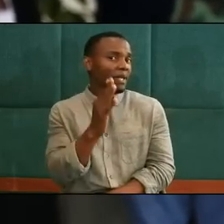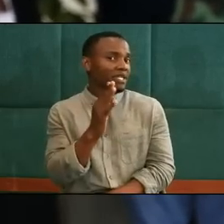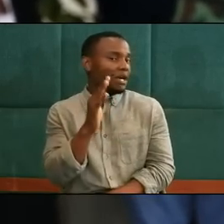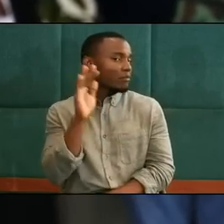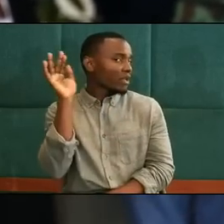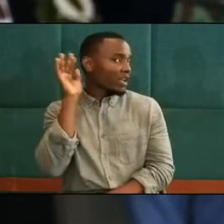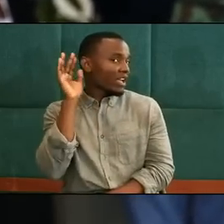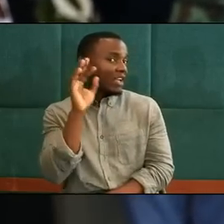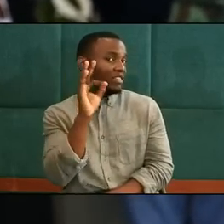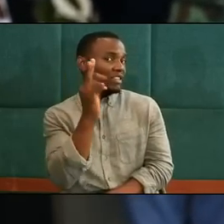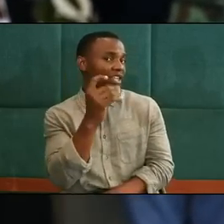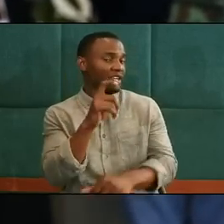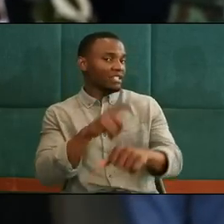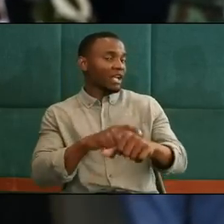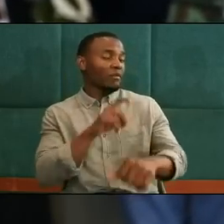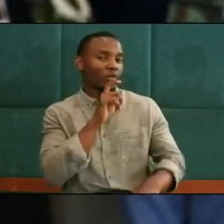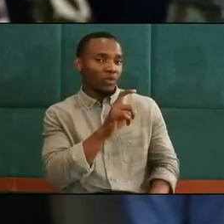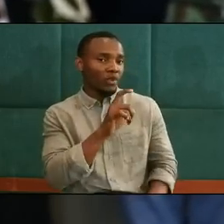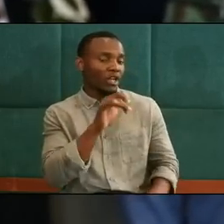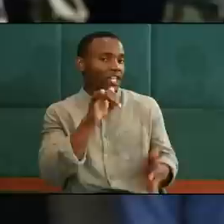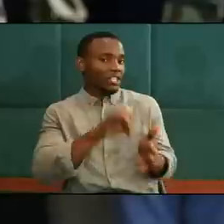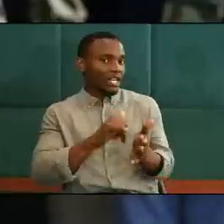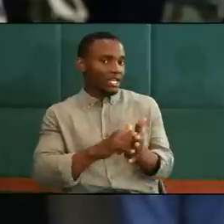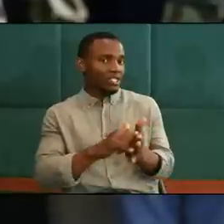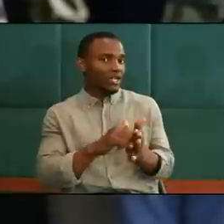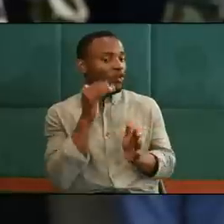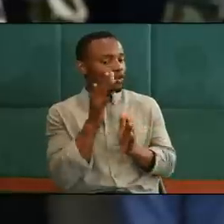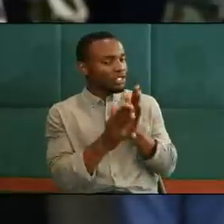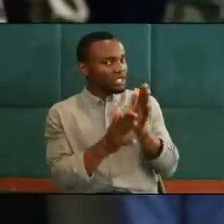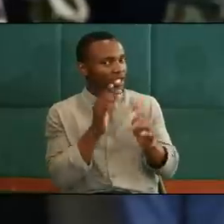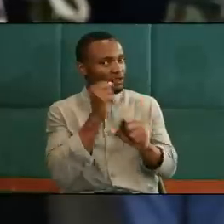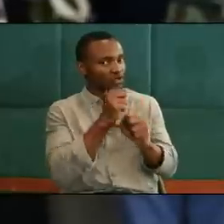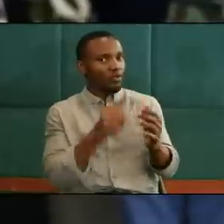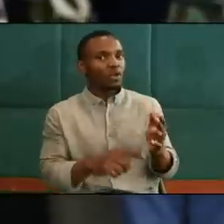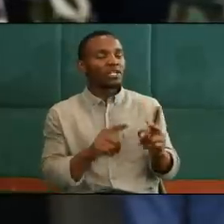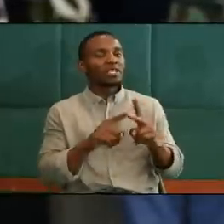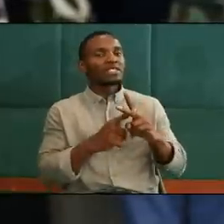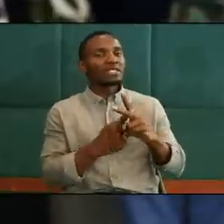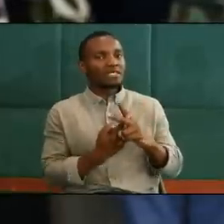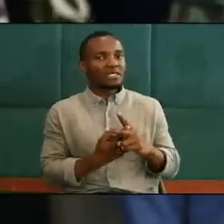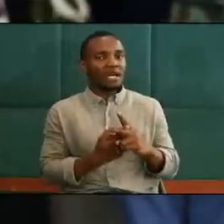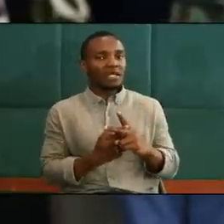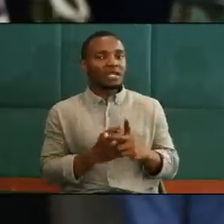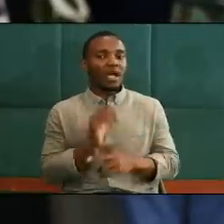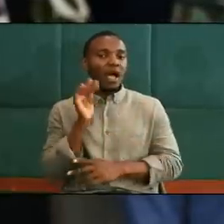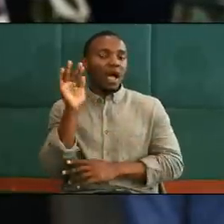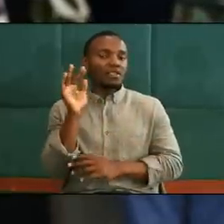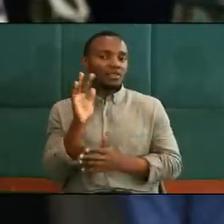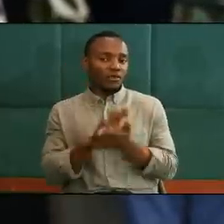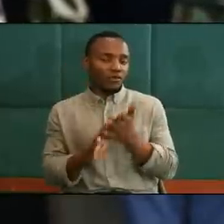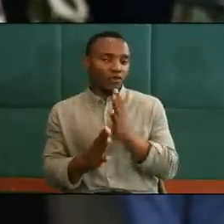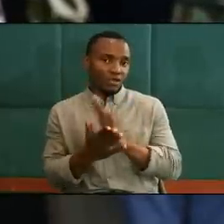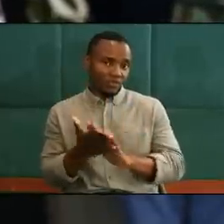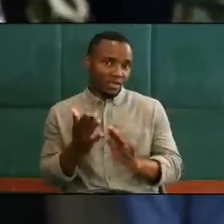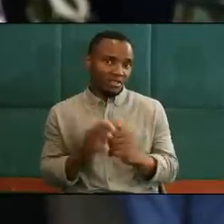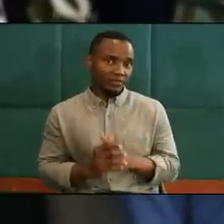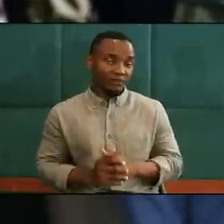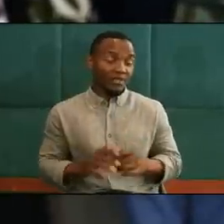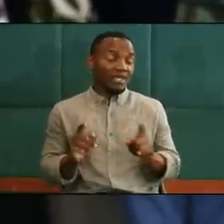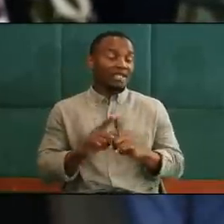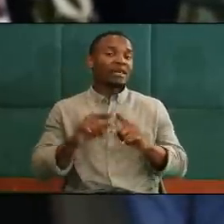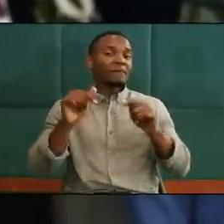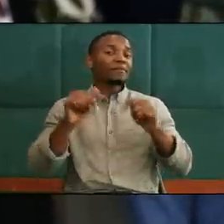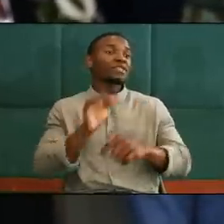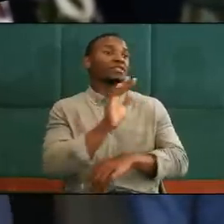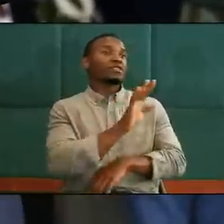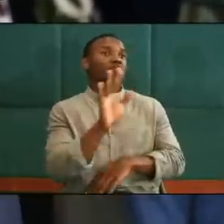rooster crowed. That was his signal to start repentance right away. This is the call for you. I